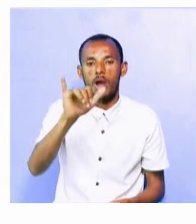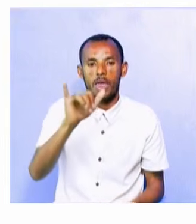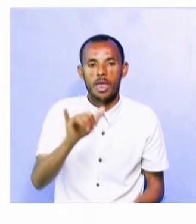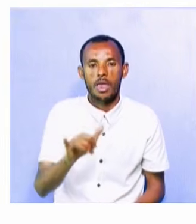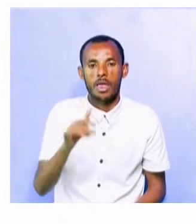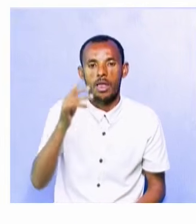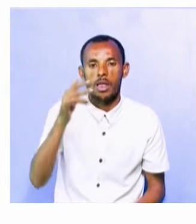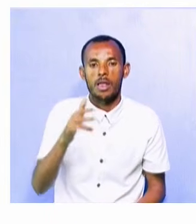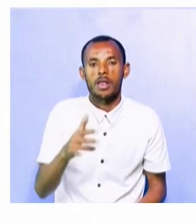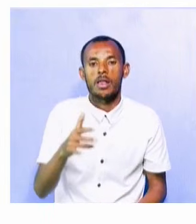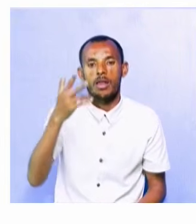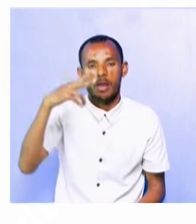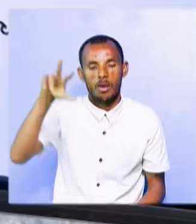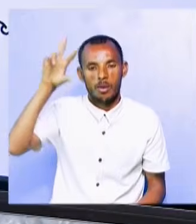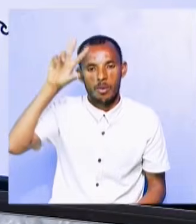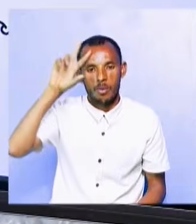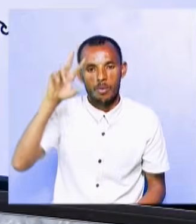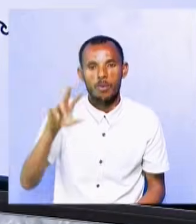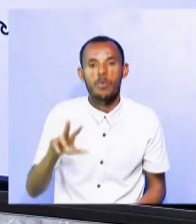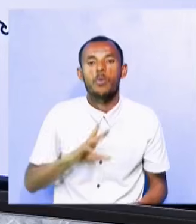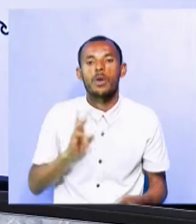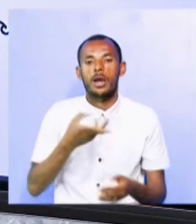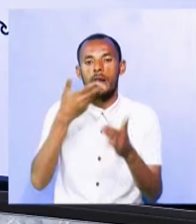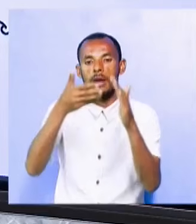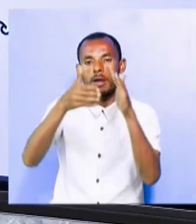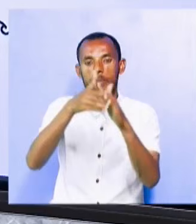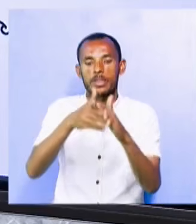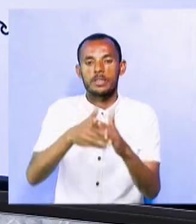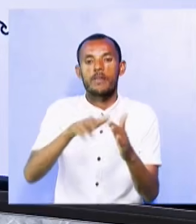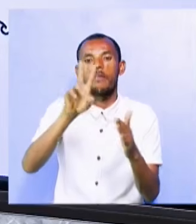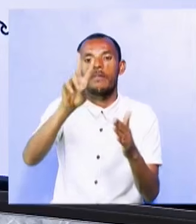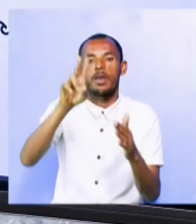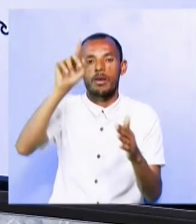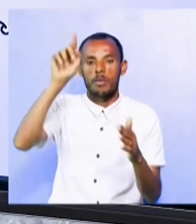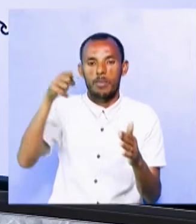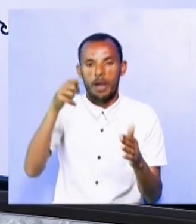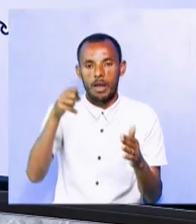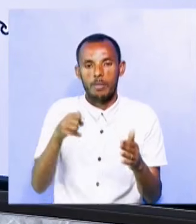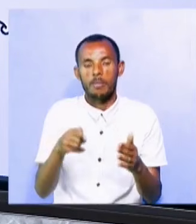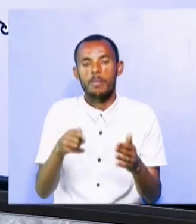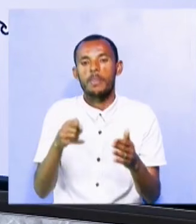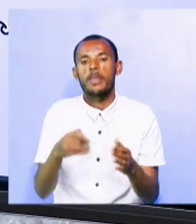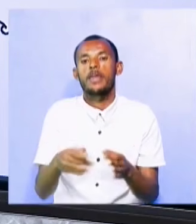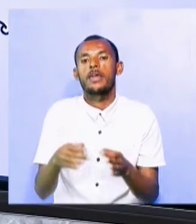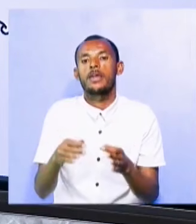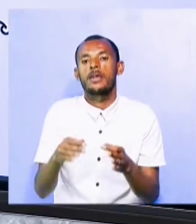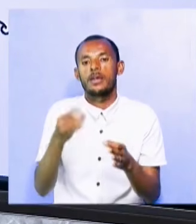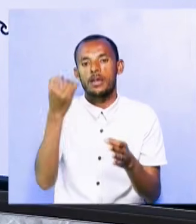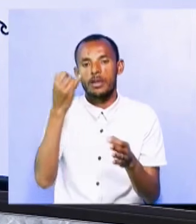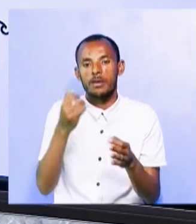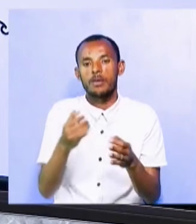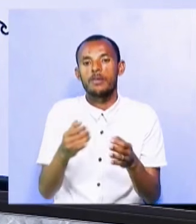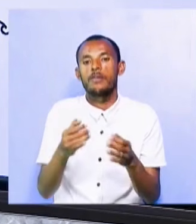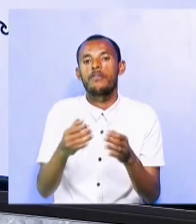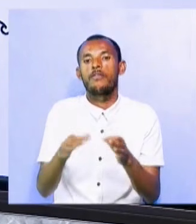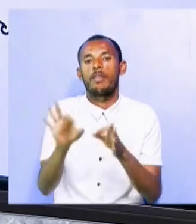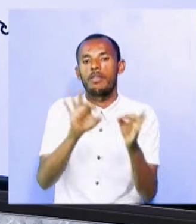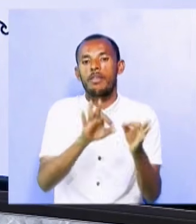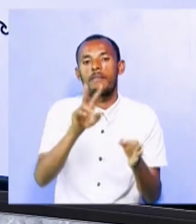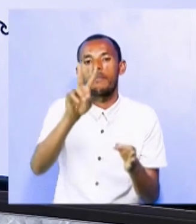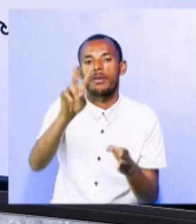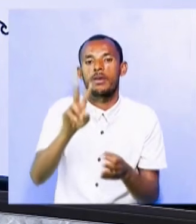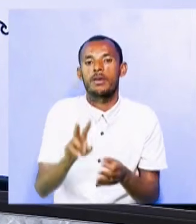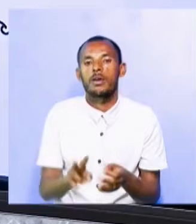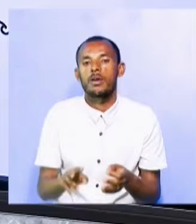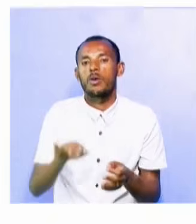okay? So now we can represent V prime in terms of V in this way. So